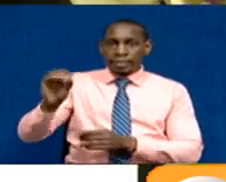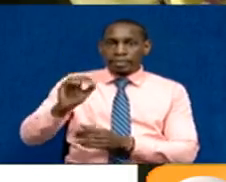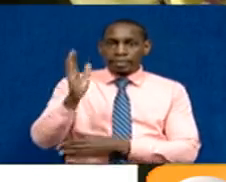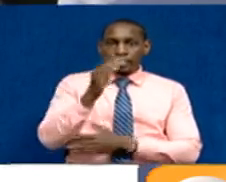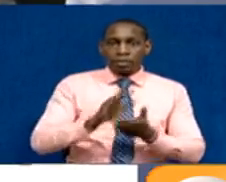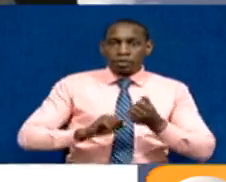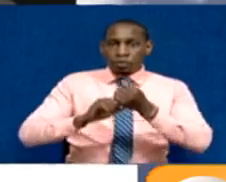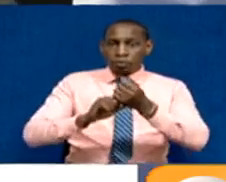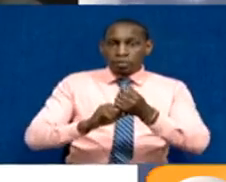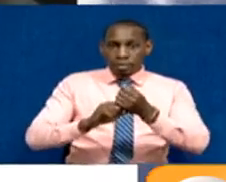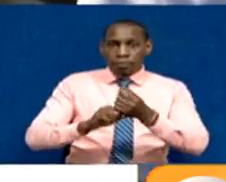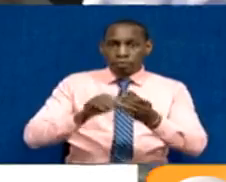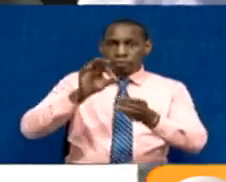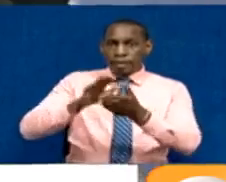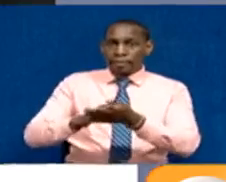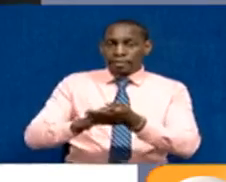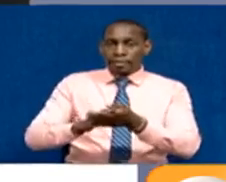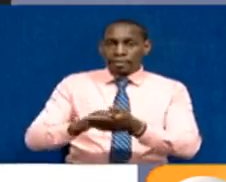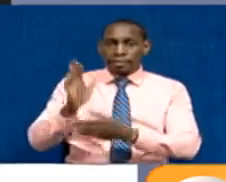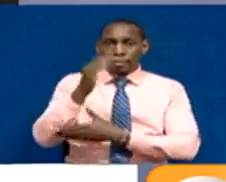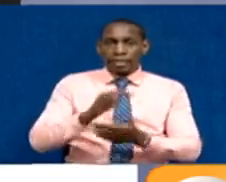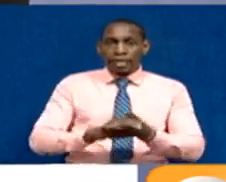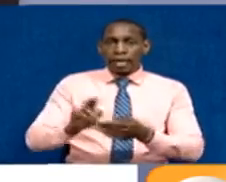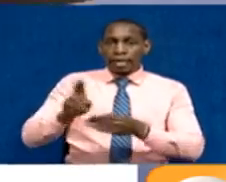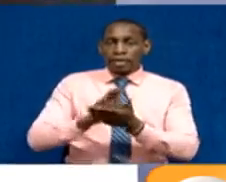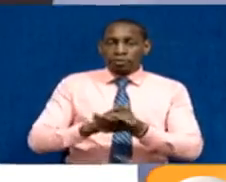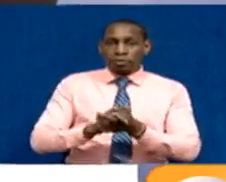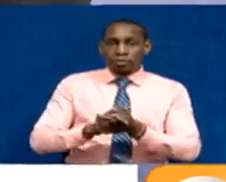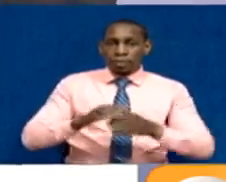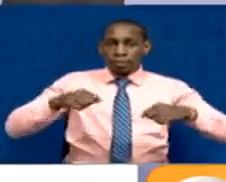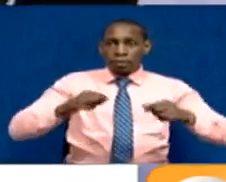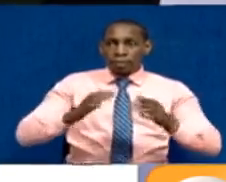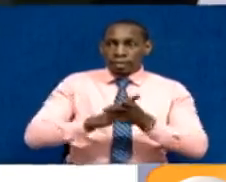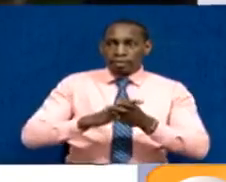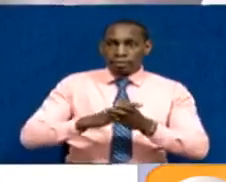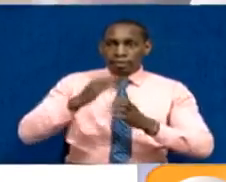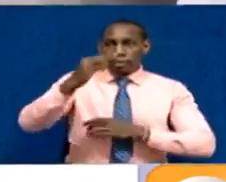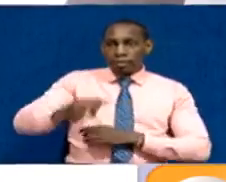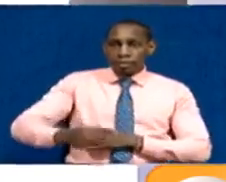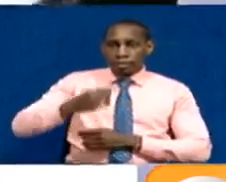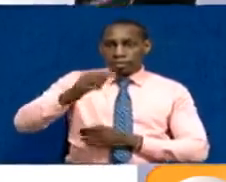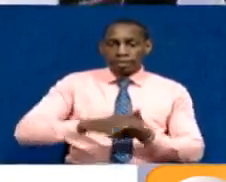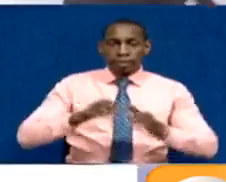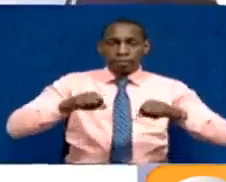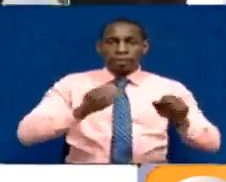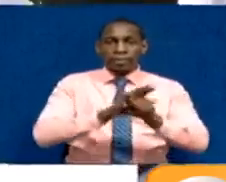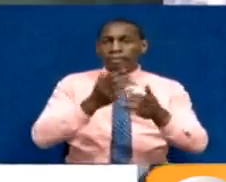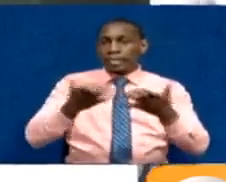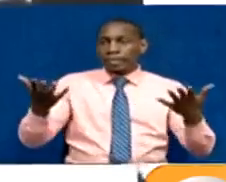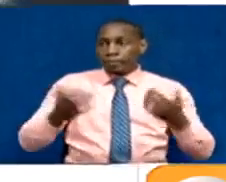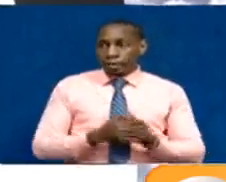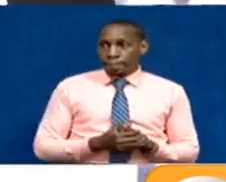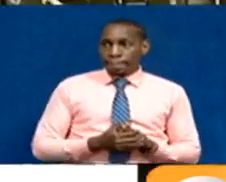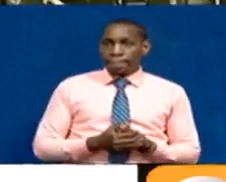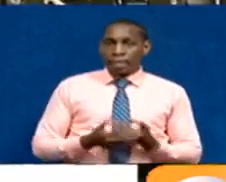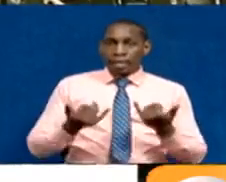support growth of the dragon fruit, he uses these old motorbike tires. There are a lot of motorbikes all over border borders. So